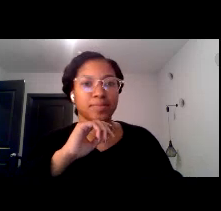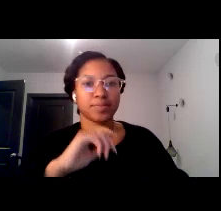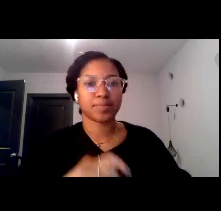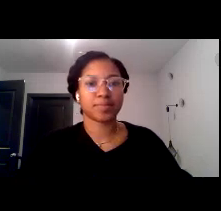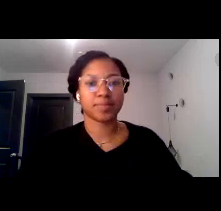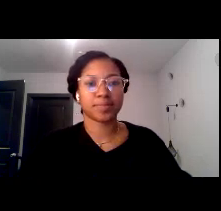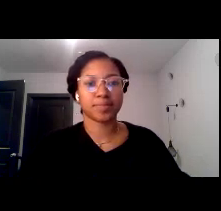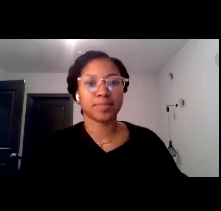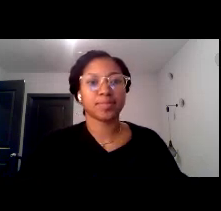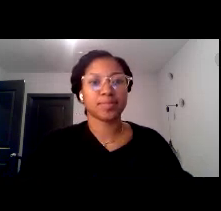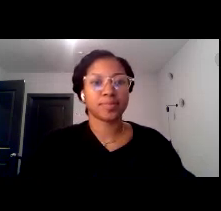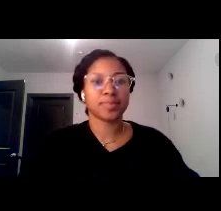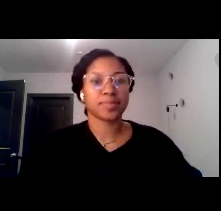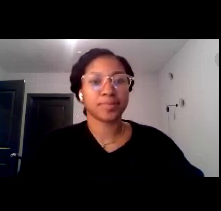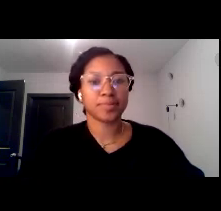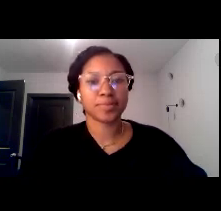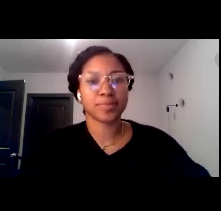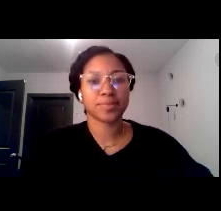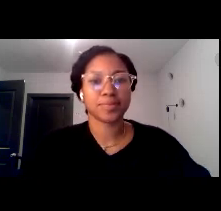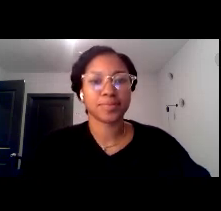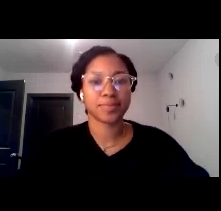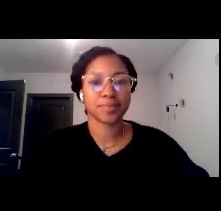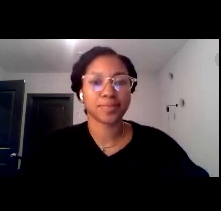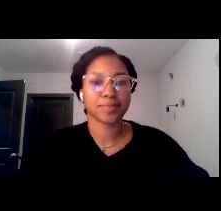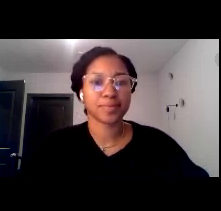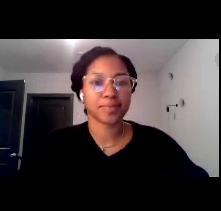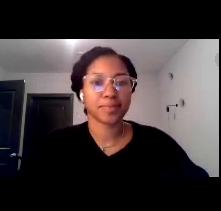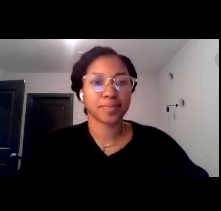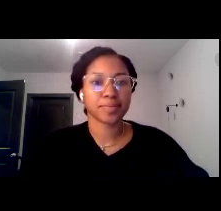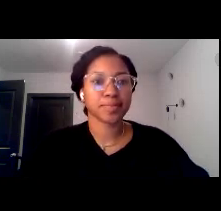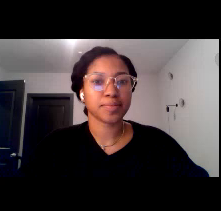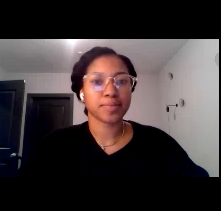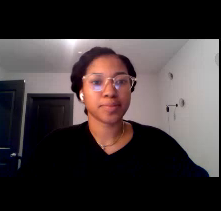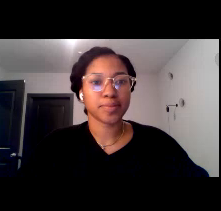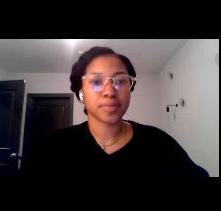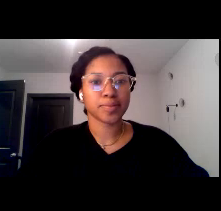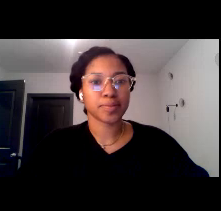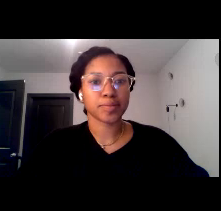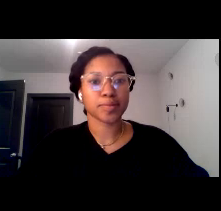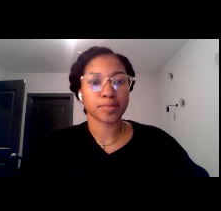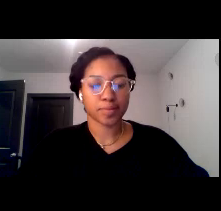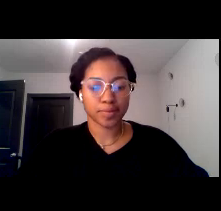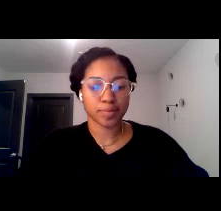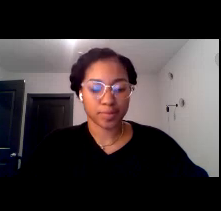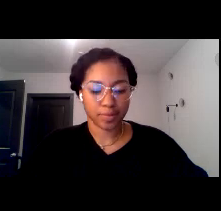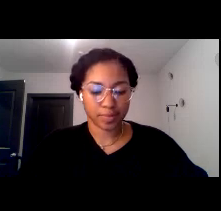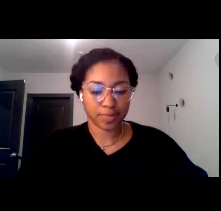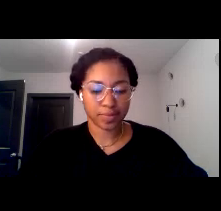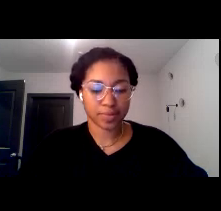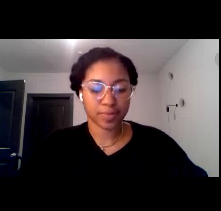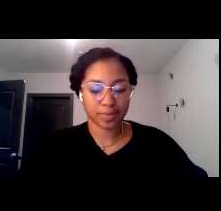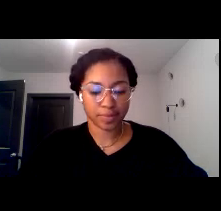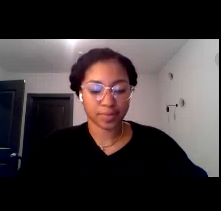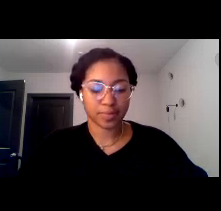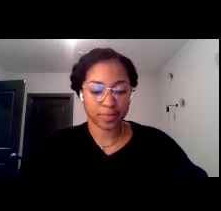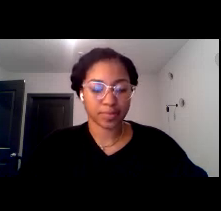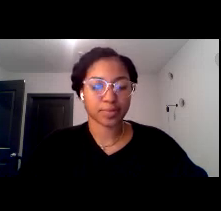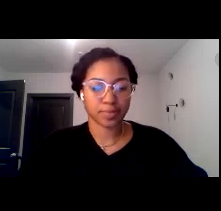Will be disallowed, may affect the future funding if proper corrective action is not taken in a timely